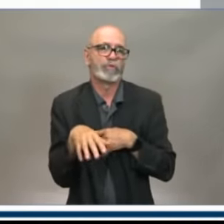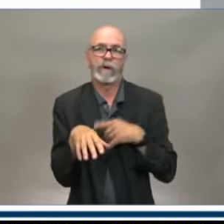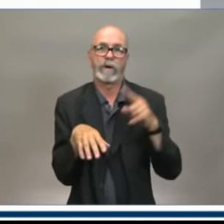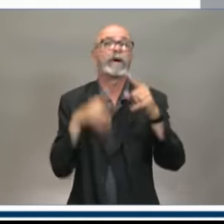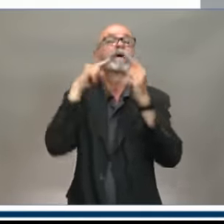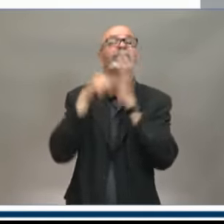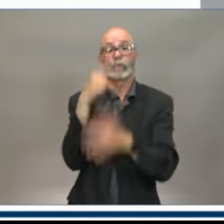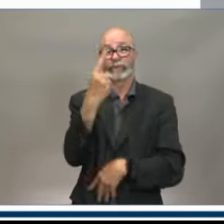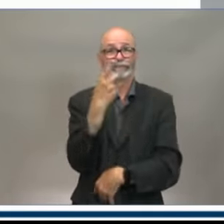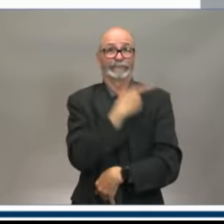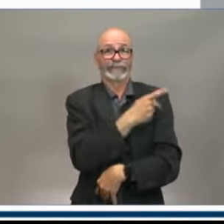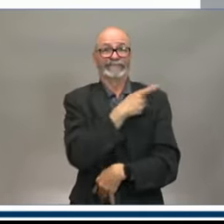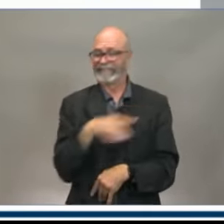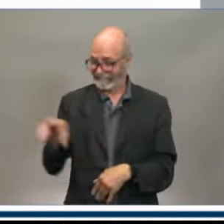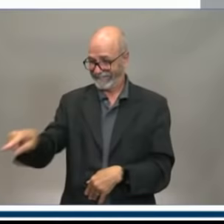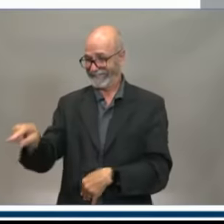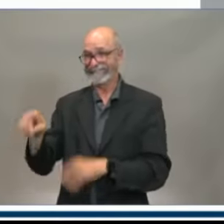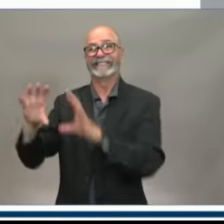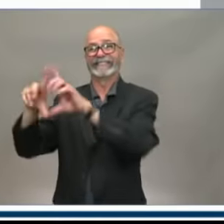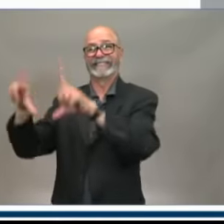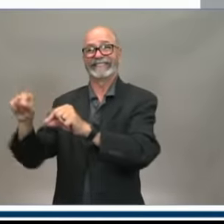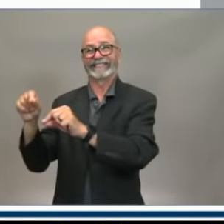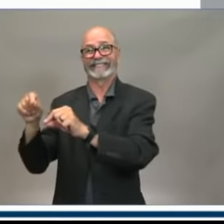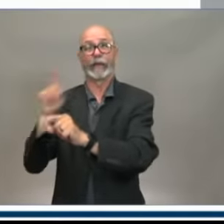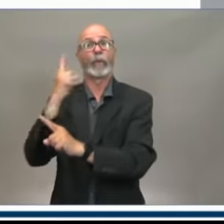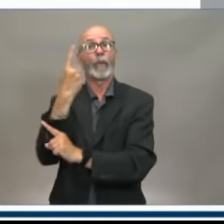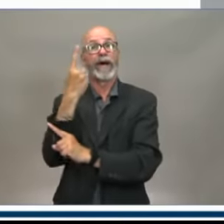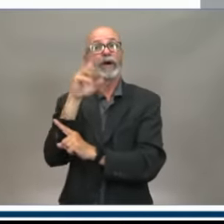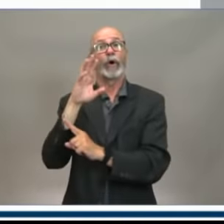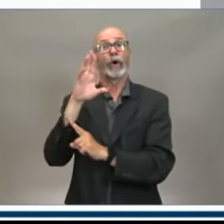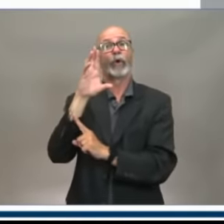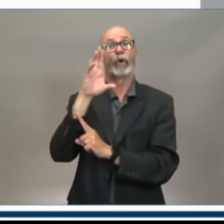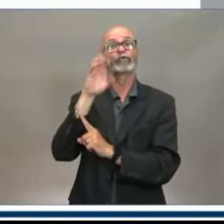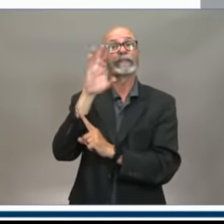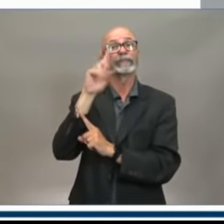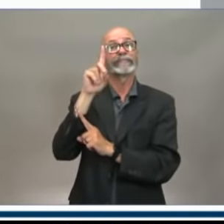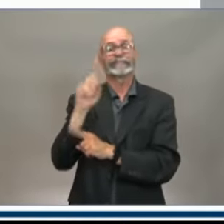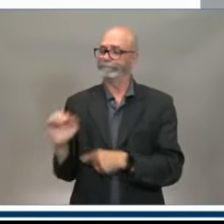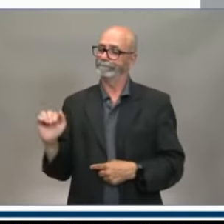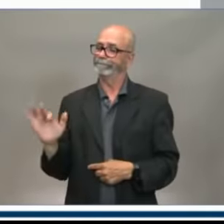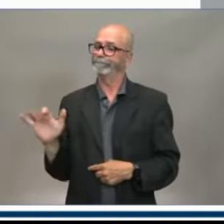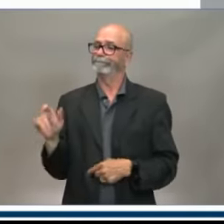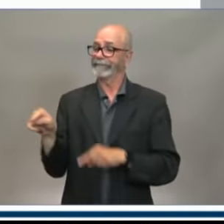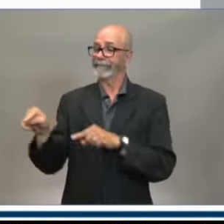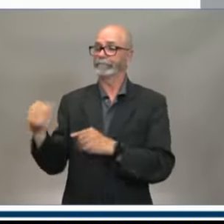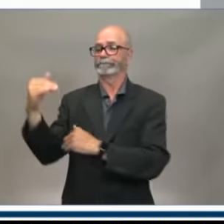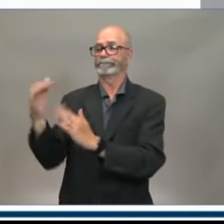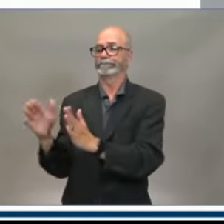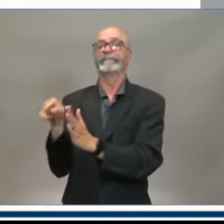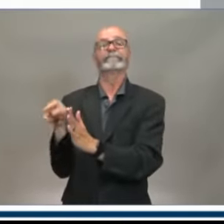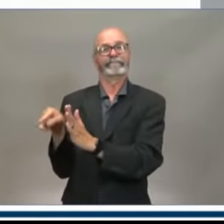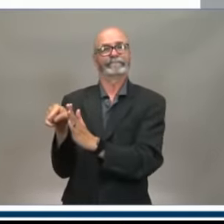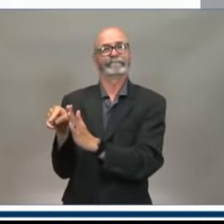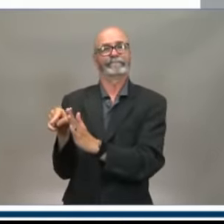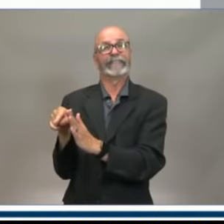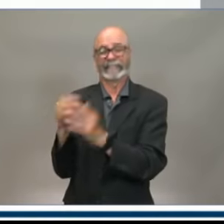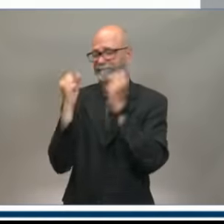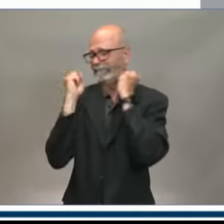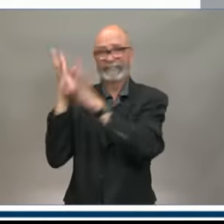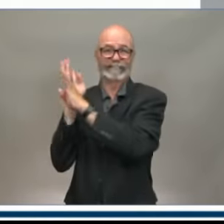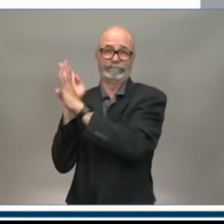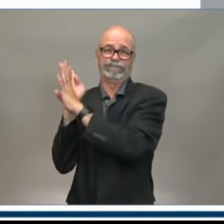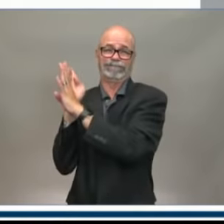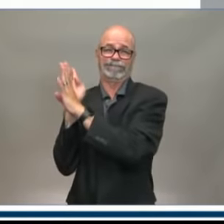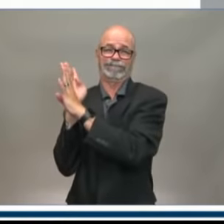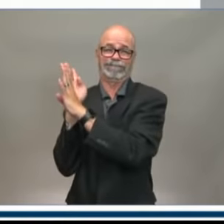heard the Minister of Health and Wellness talk about that. It's a lot. We have multiple data in multiple places in